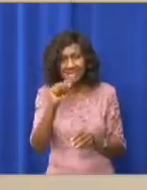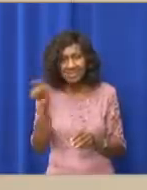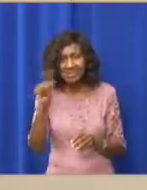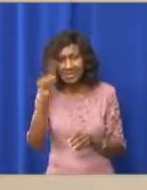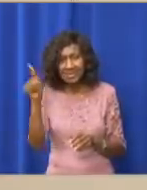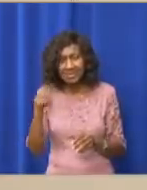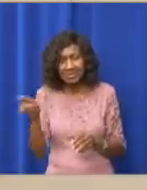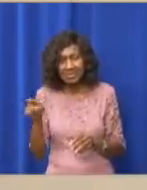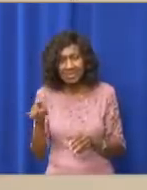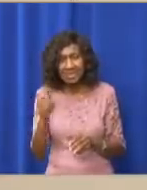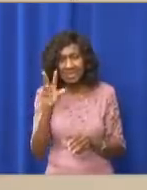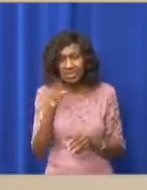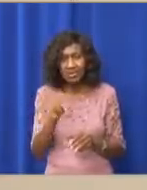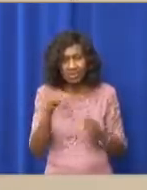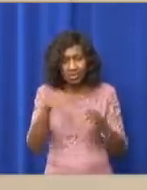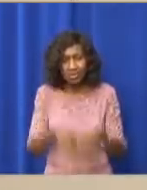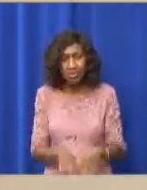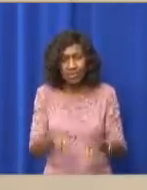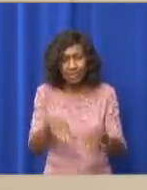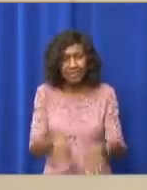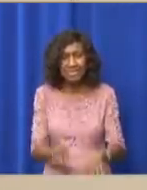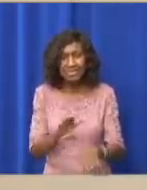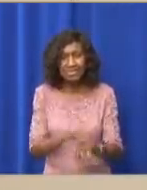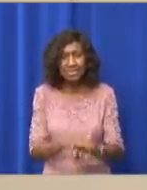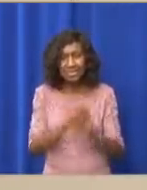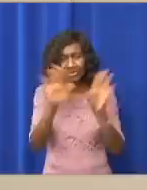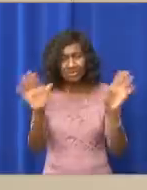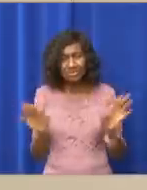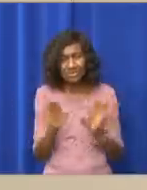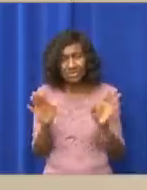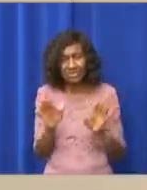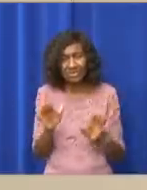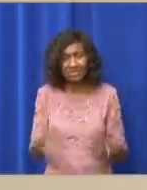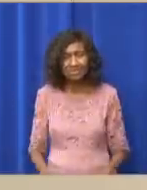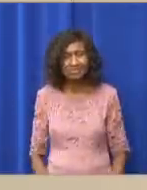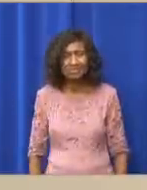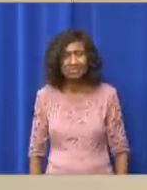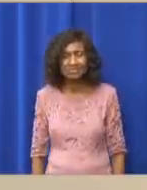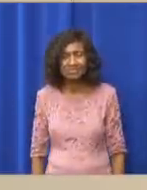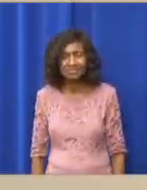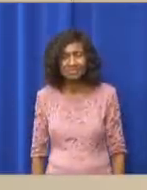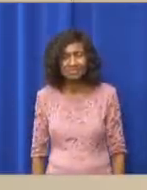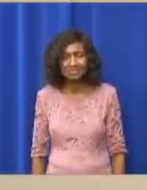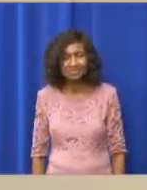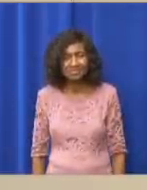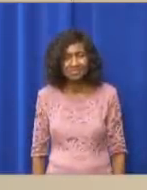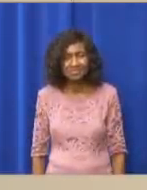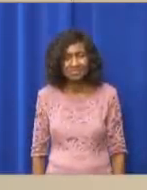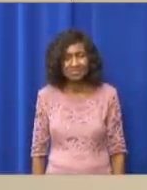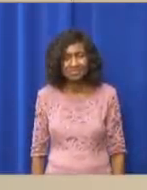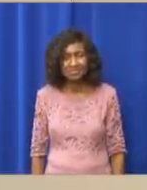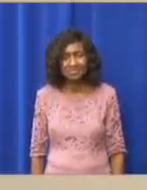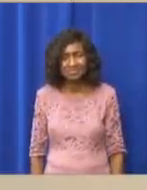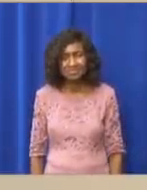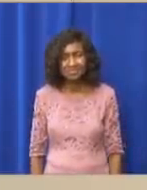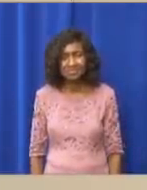to the shoreline on Sunday, because we couldn't figure out how to be fair on Sunday. Okay. All